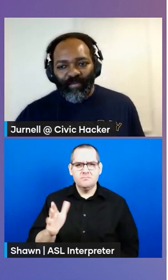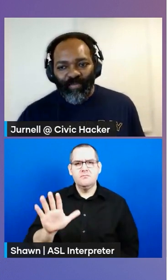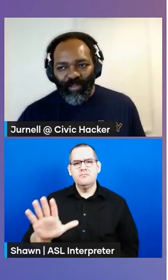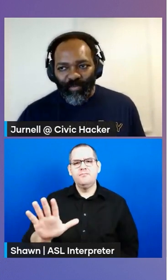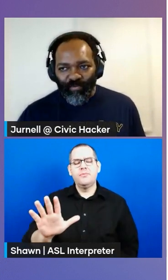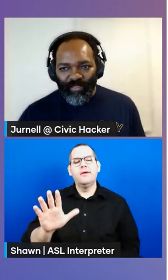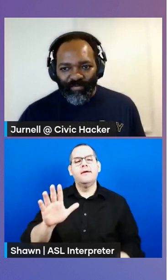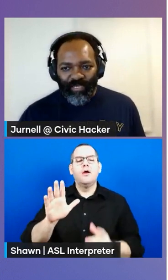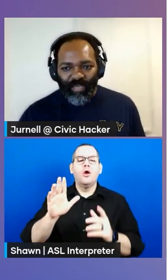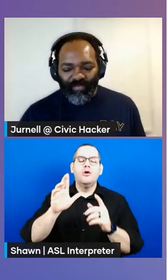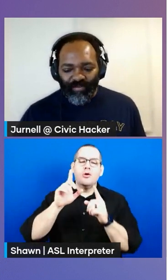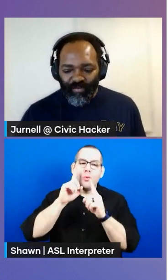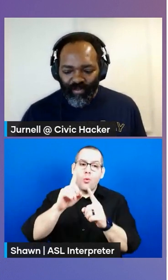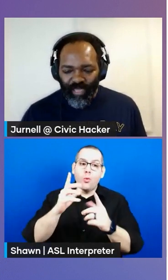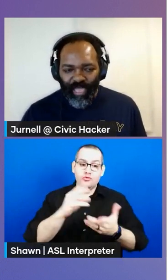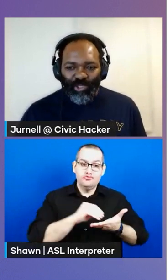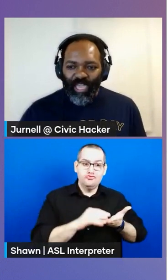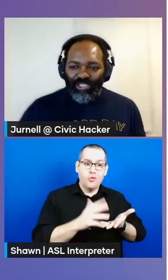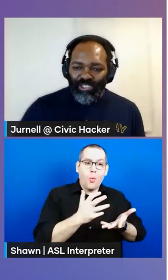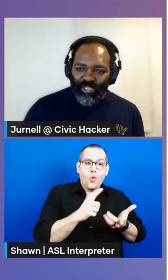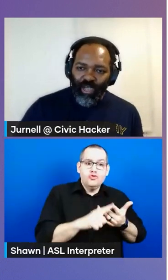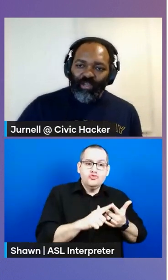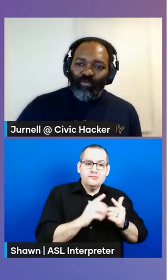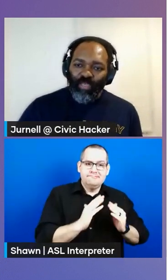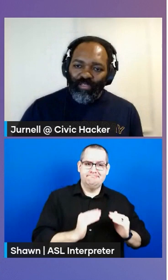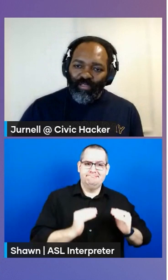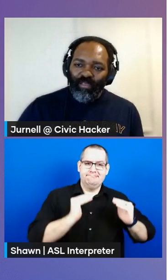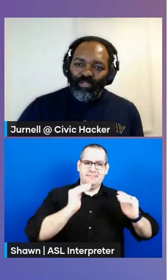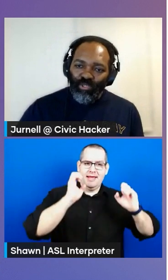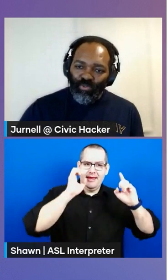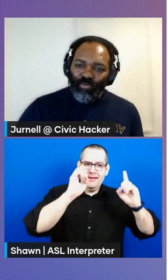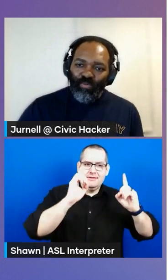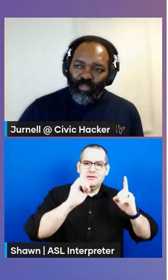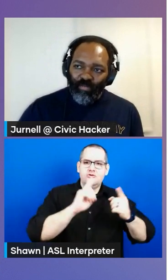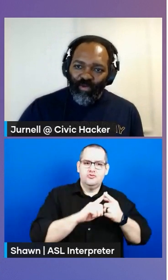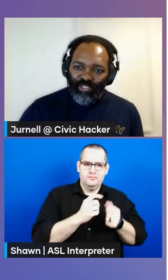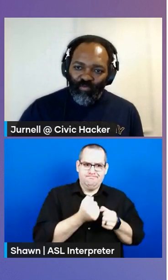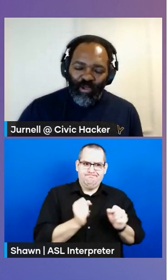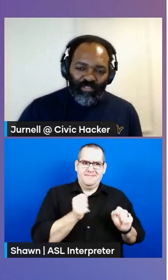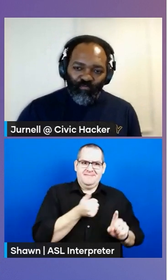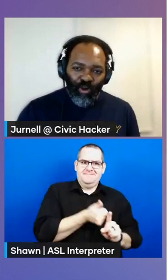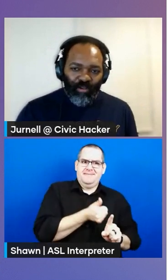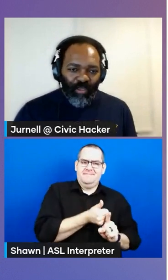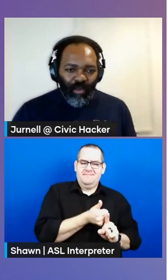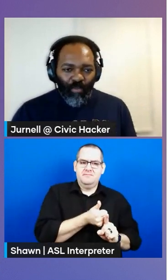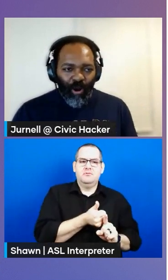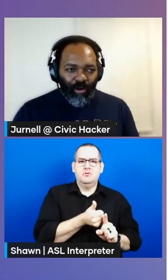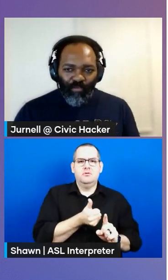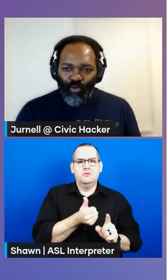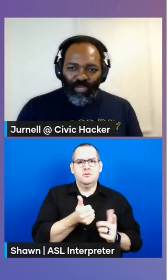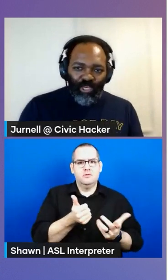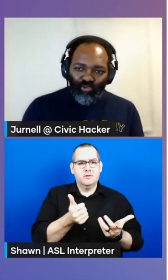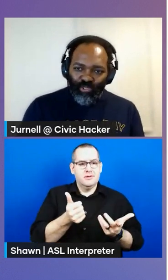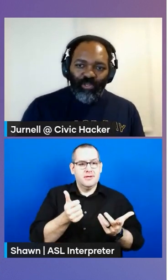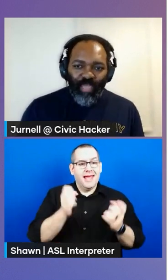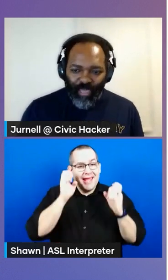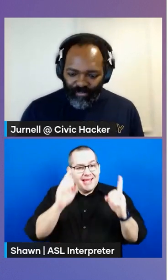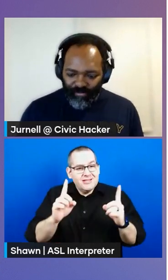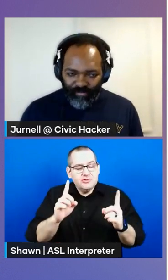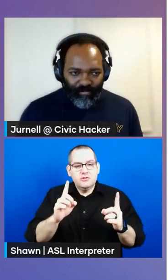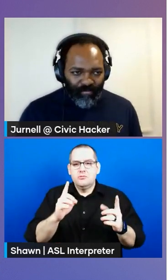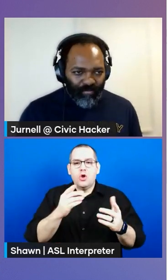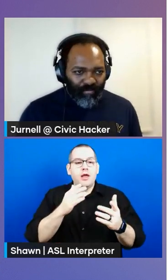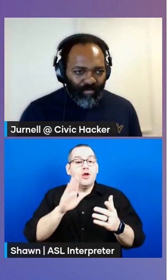ultimately liberate themselves. Education is a conduit to liberation, regardless of what part of human history you